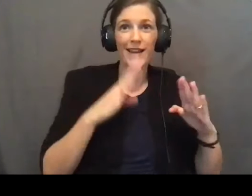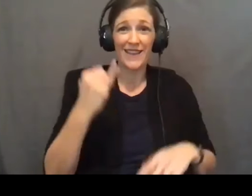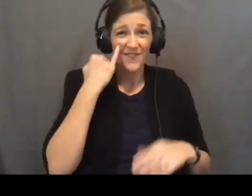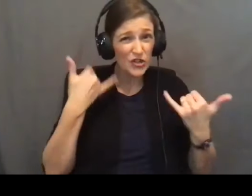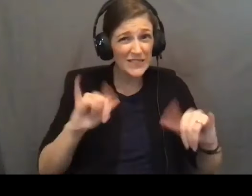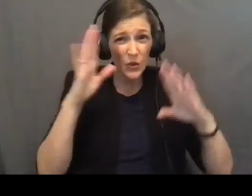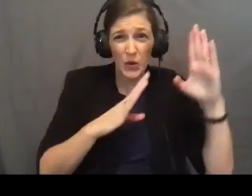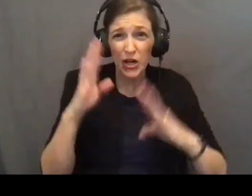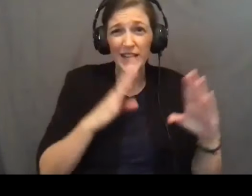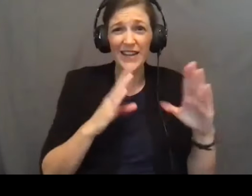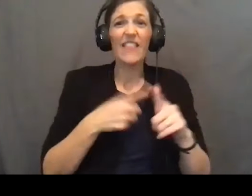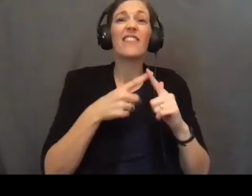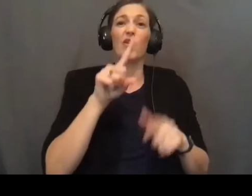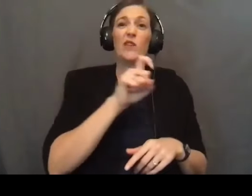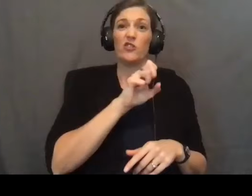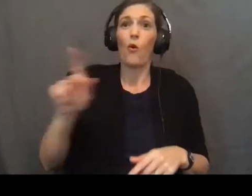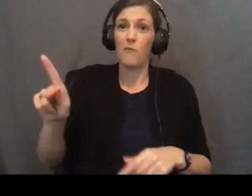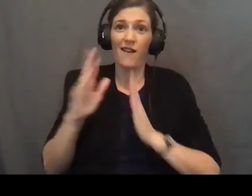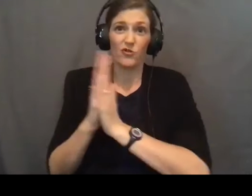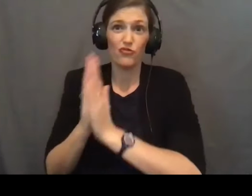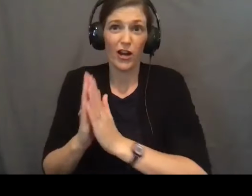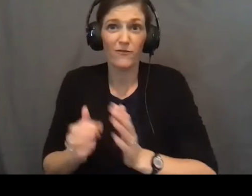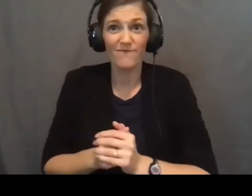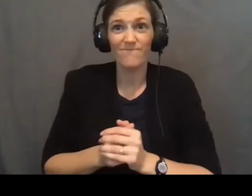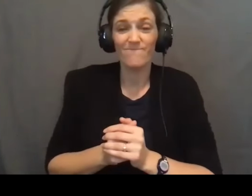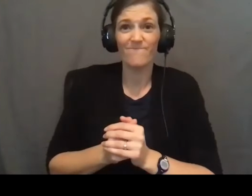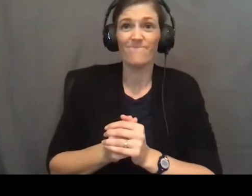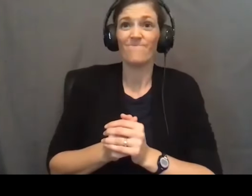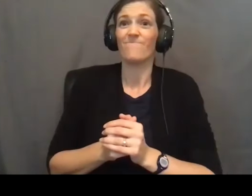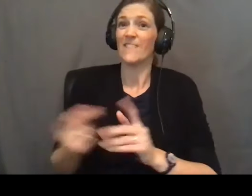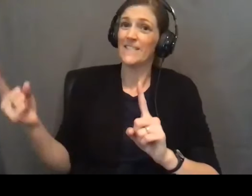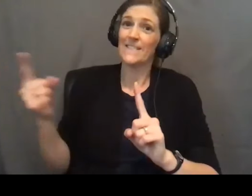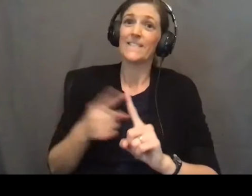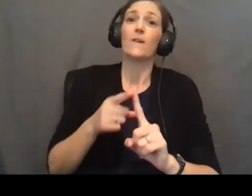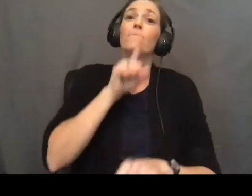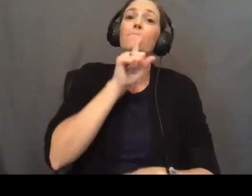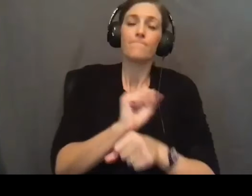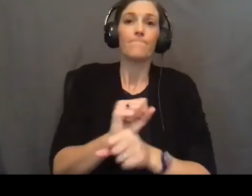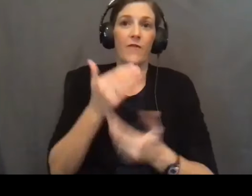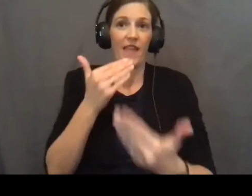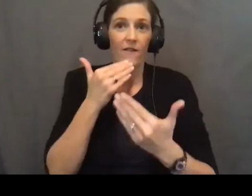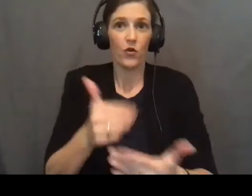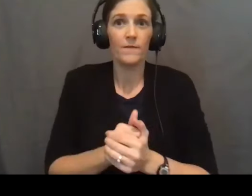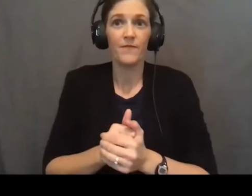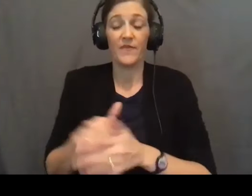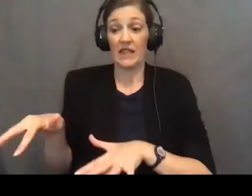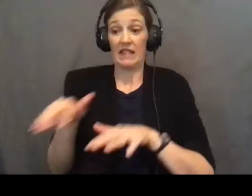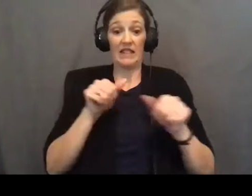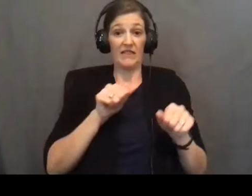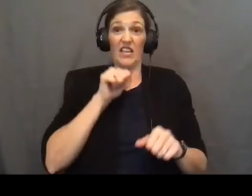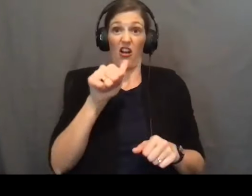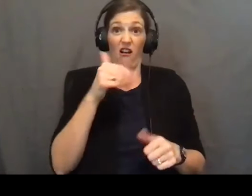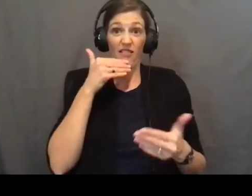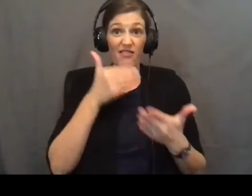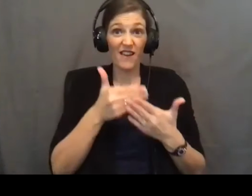worrying, then you need to go back to him until you're thankful. Leaving unthankful will